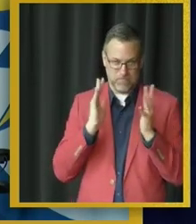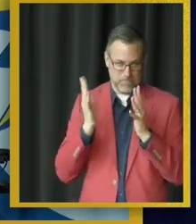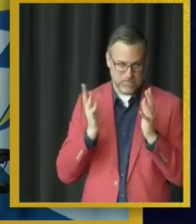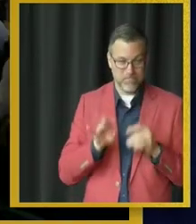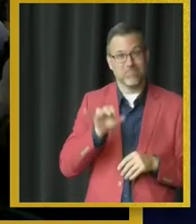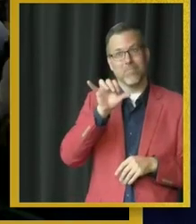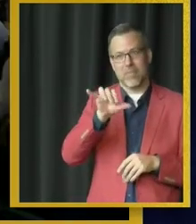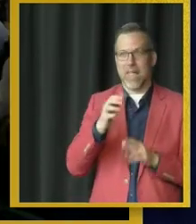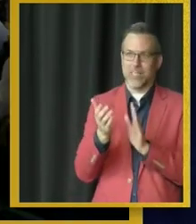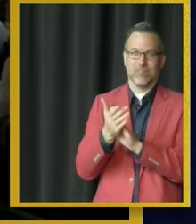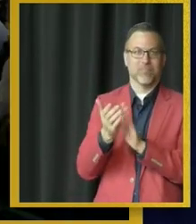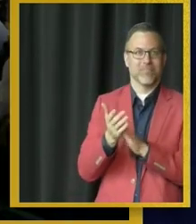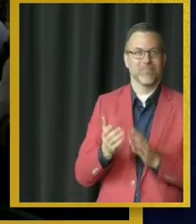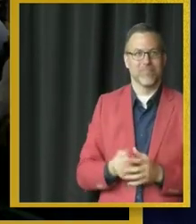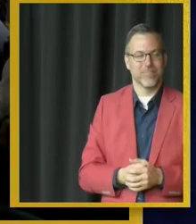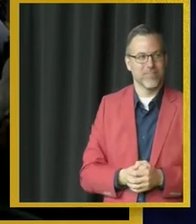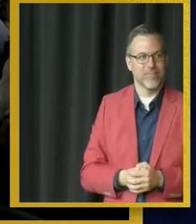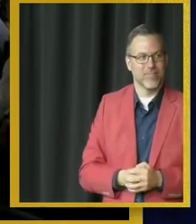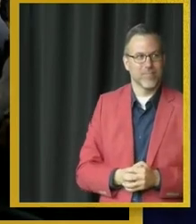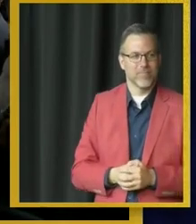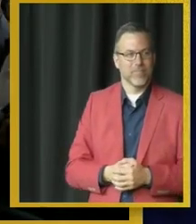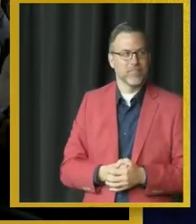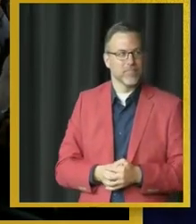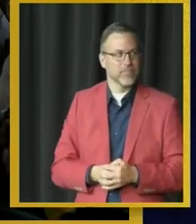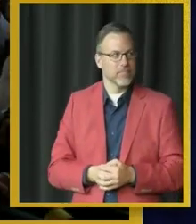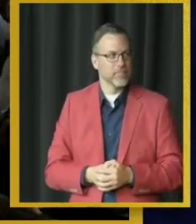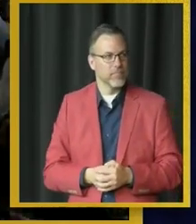that's what's making the whole system flow.